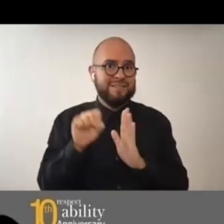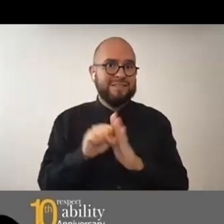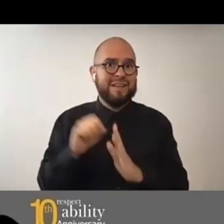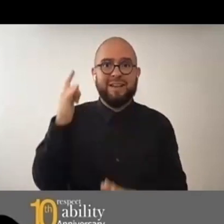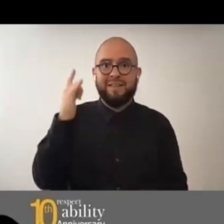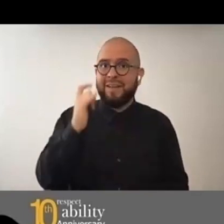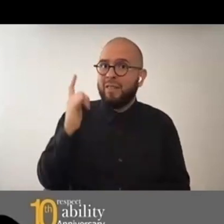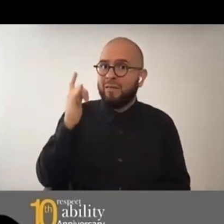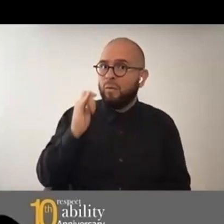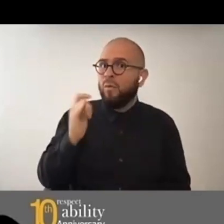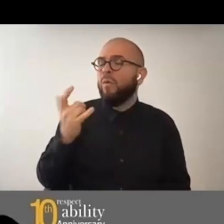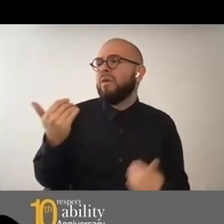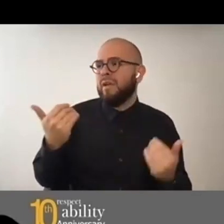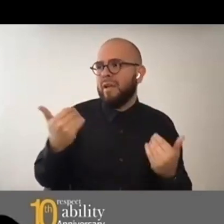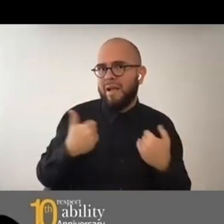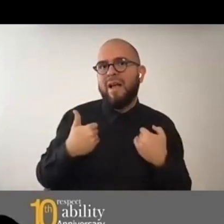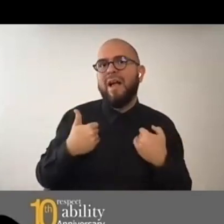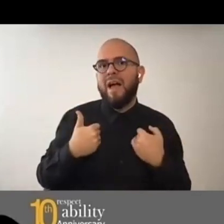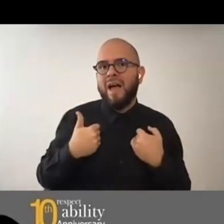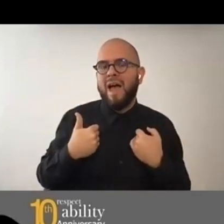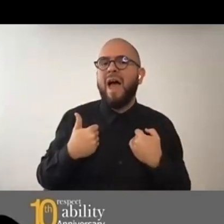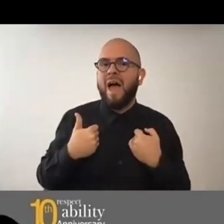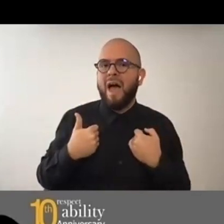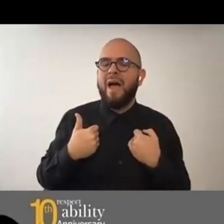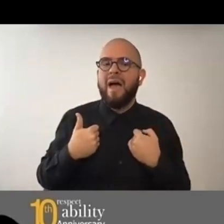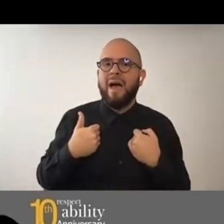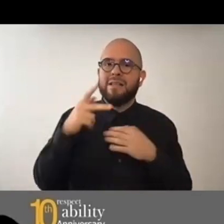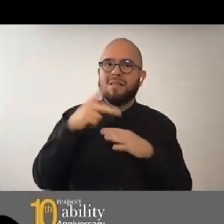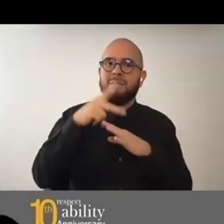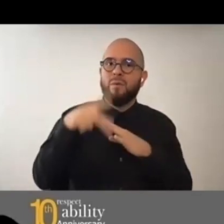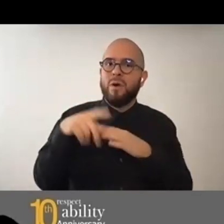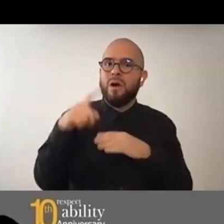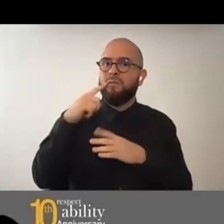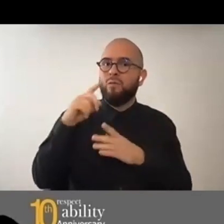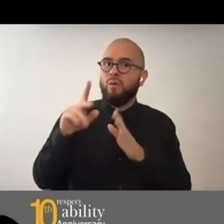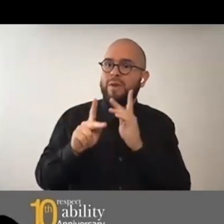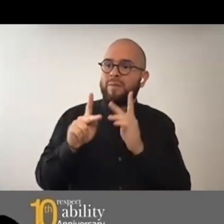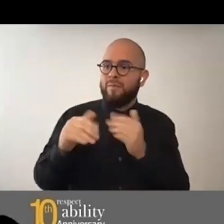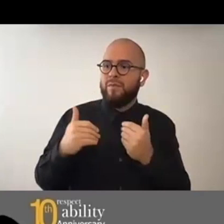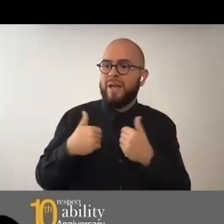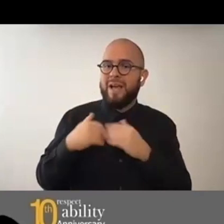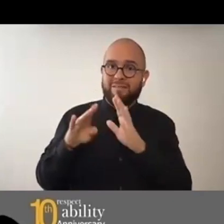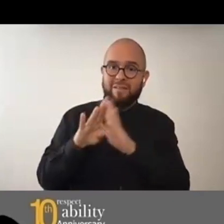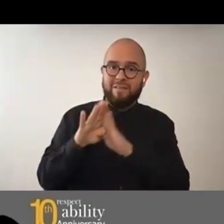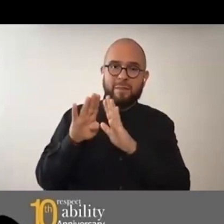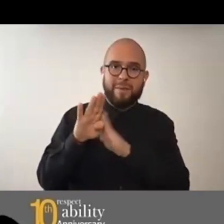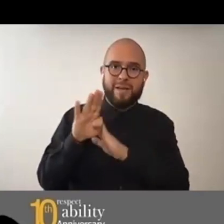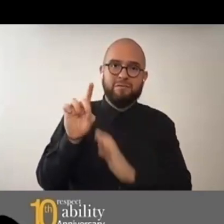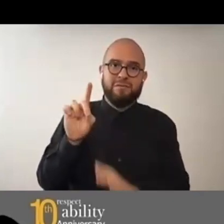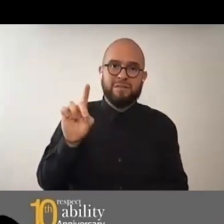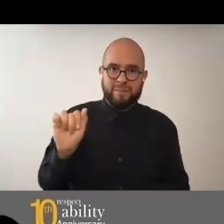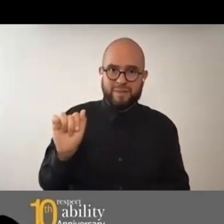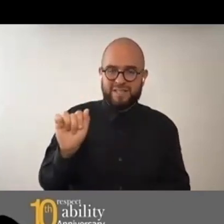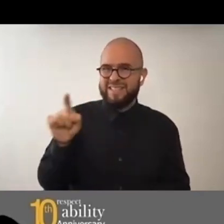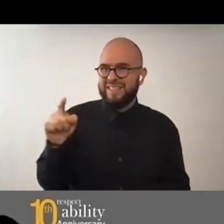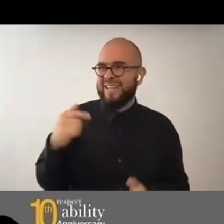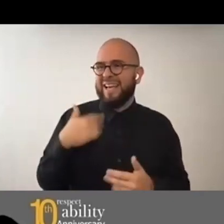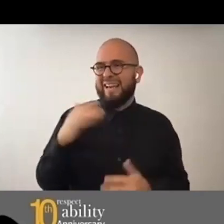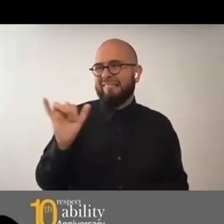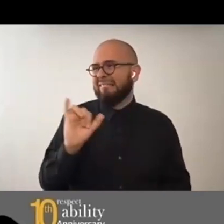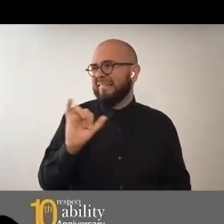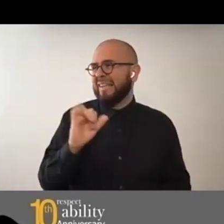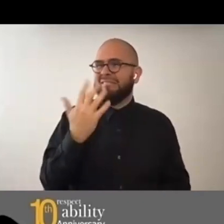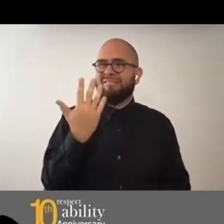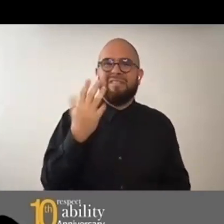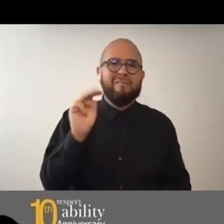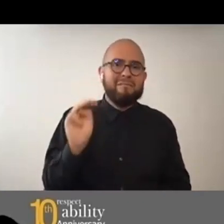has a program for people with developmental disabilities that has about $5 million unspent dollars a year, because